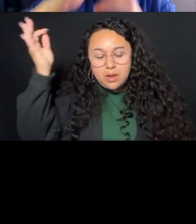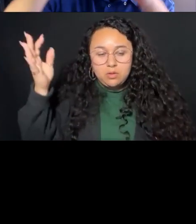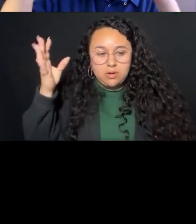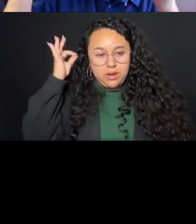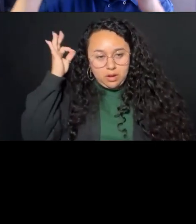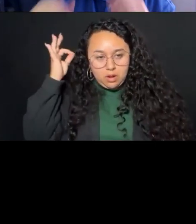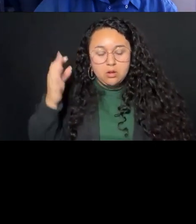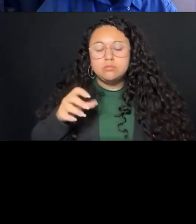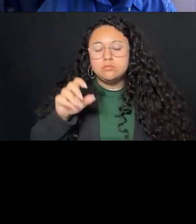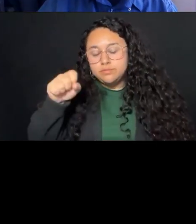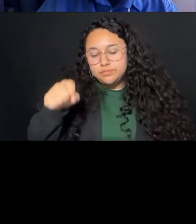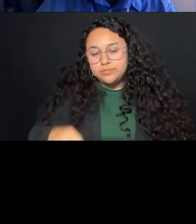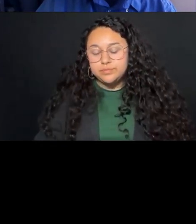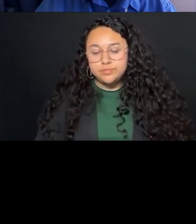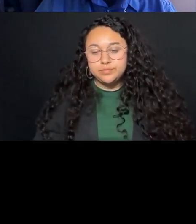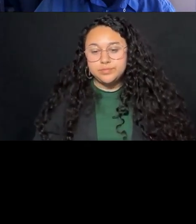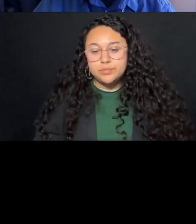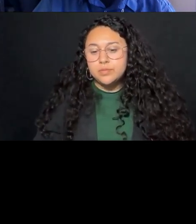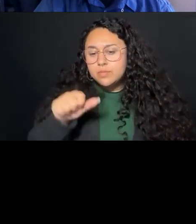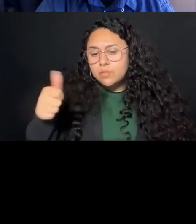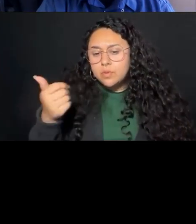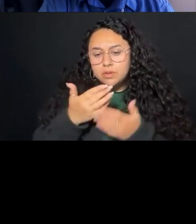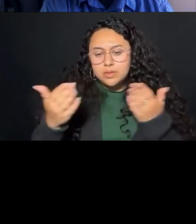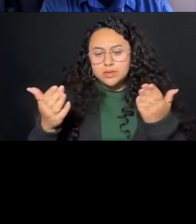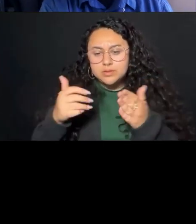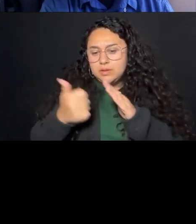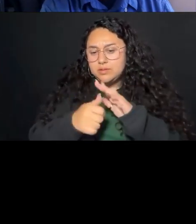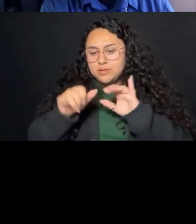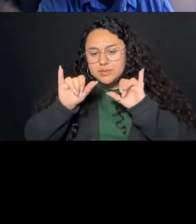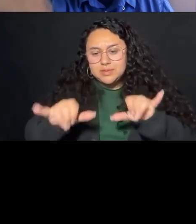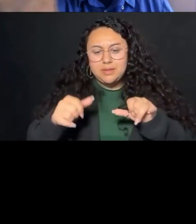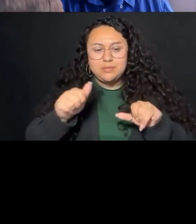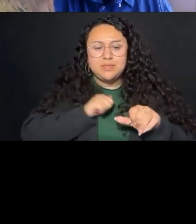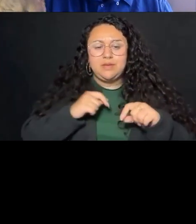What other things might fall under that self-injury category?